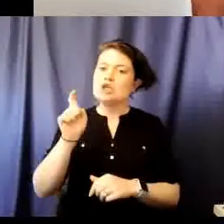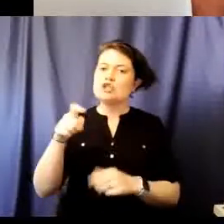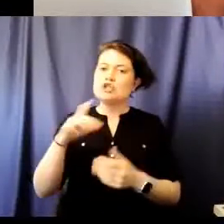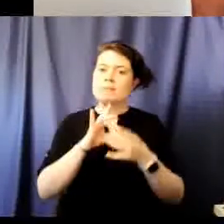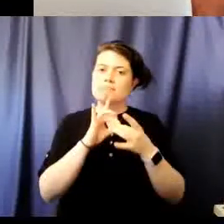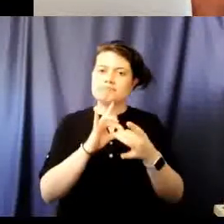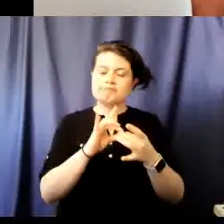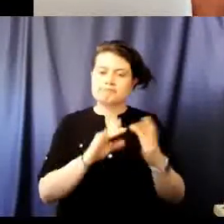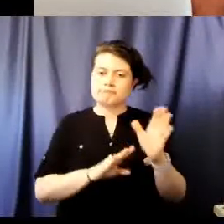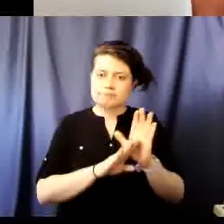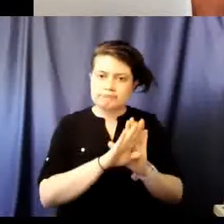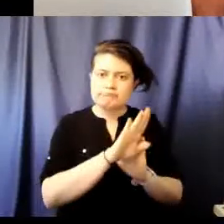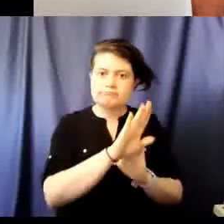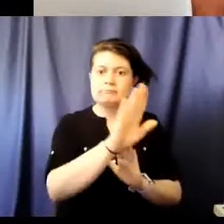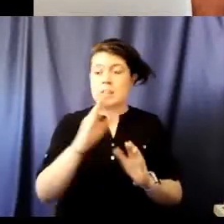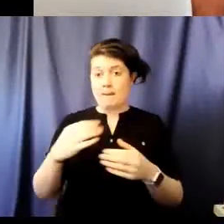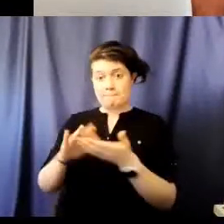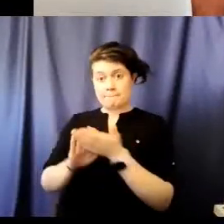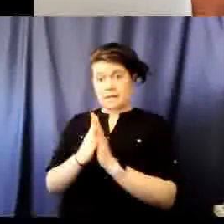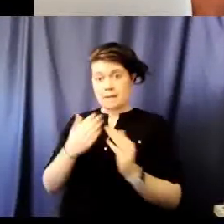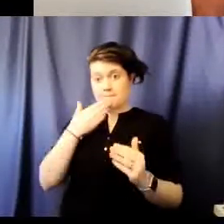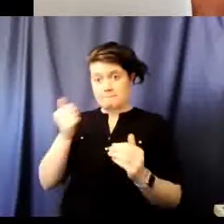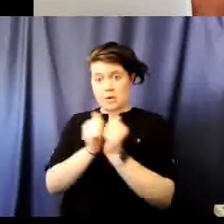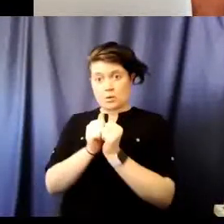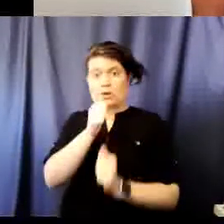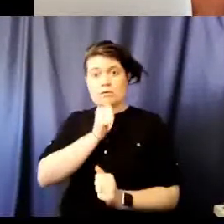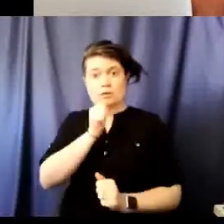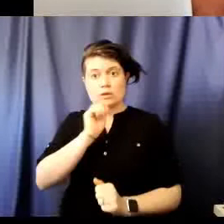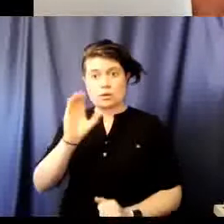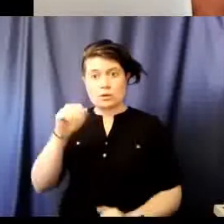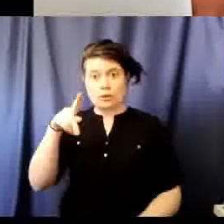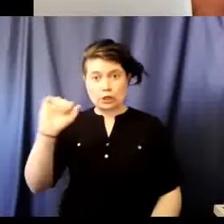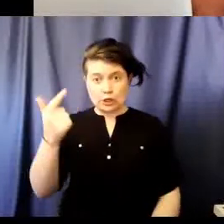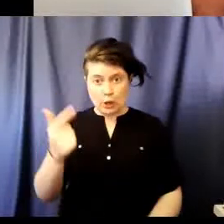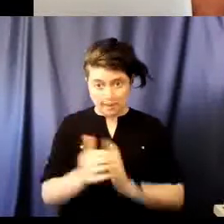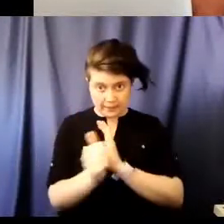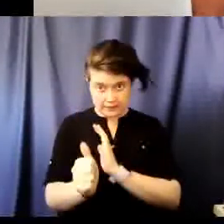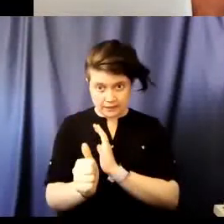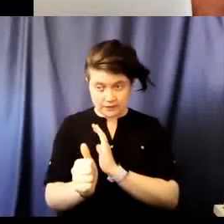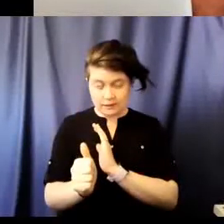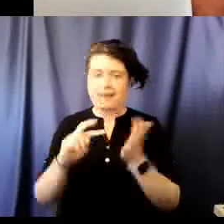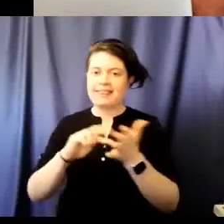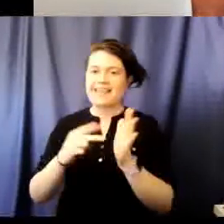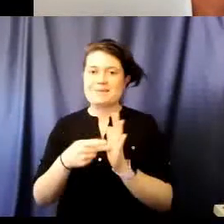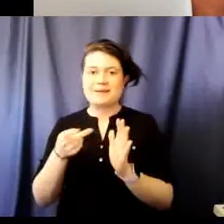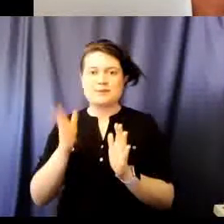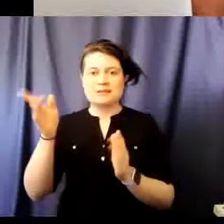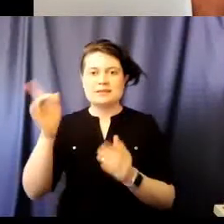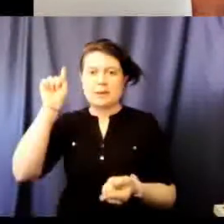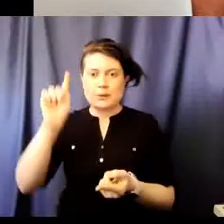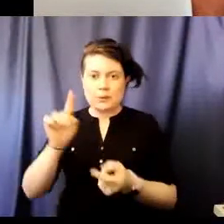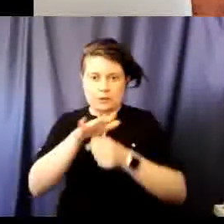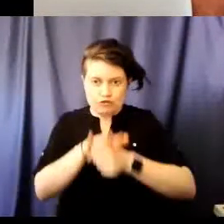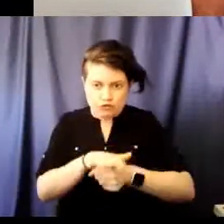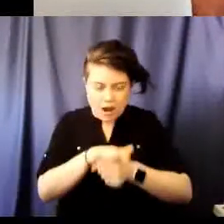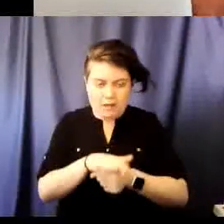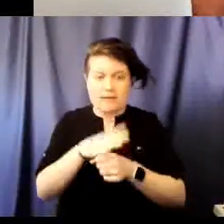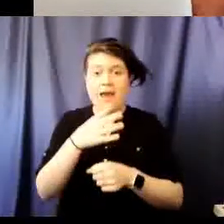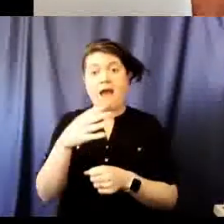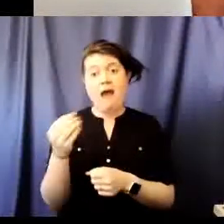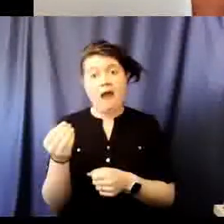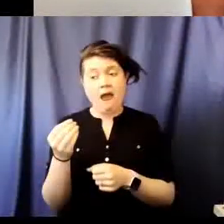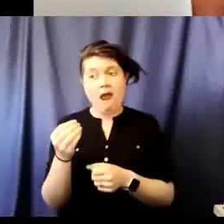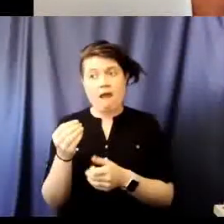coping skills, and learn and discuss in a safe way, then they should be able to see a reduction of stress and in some of the